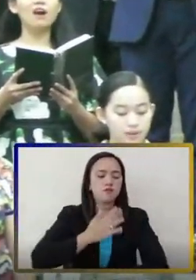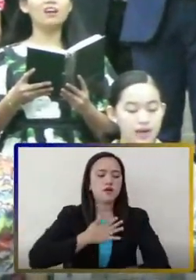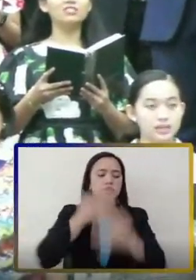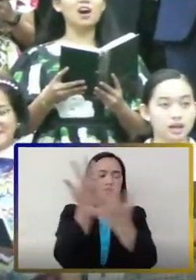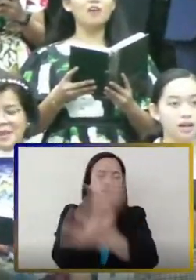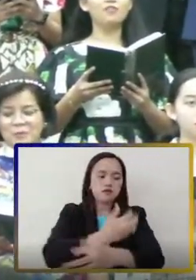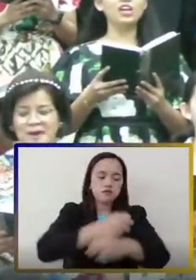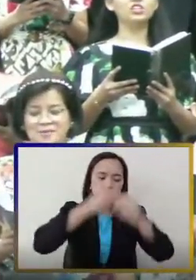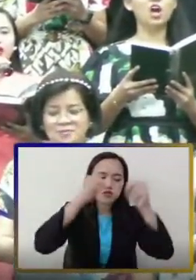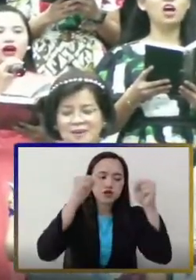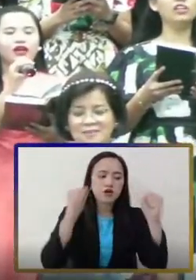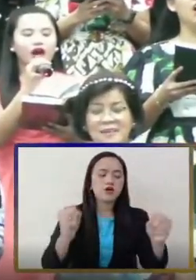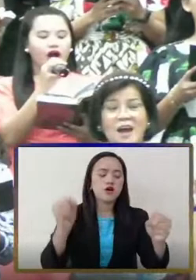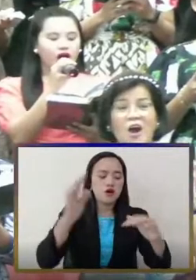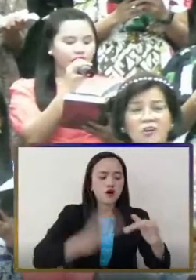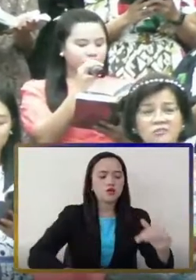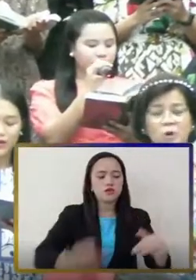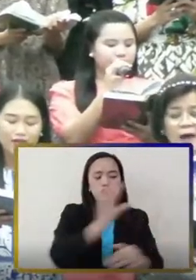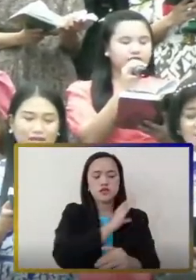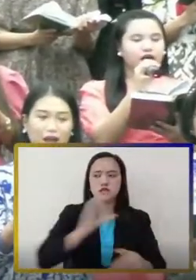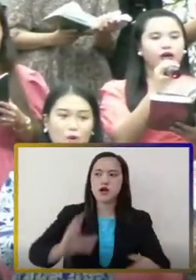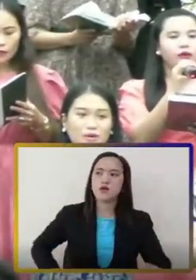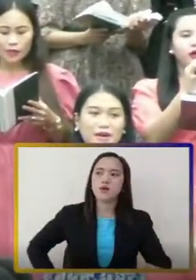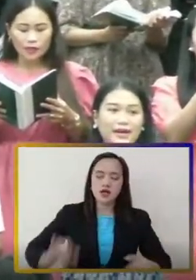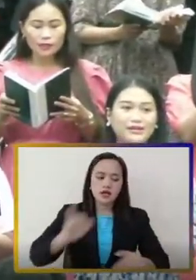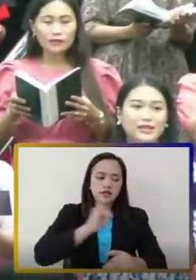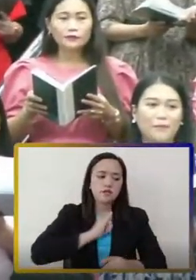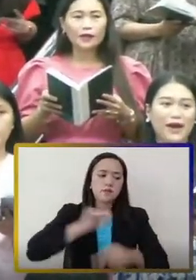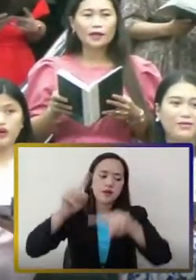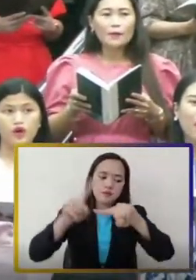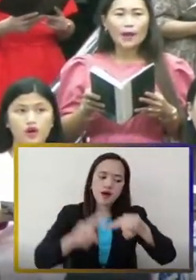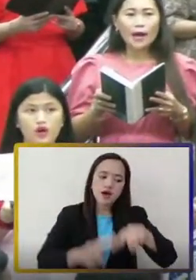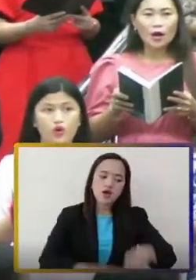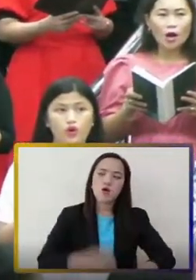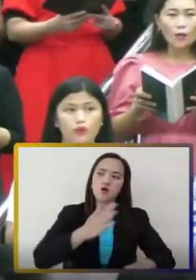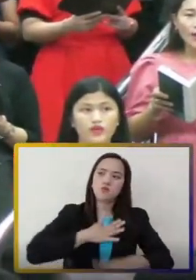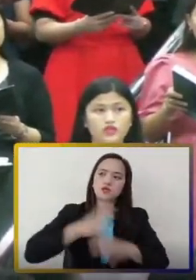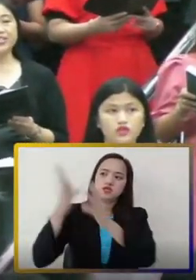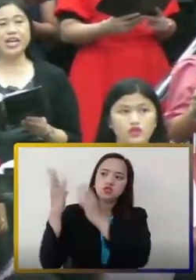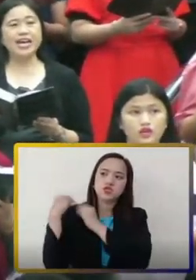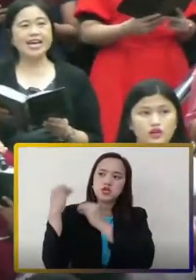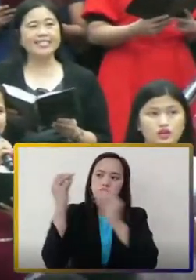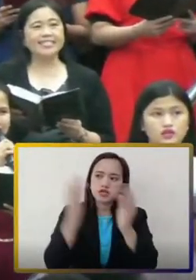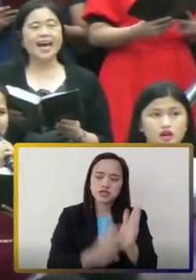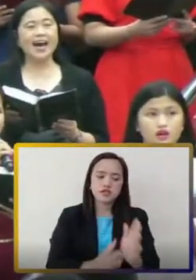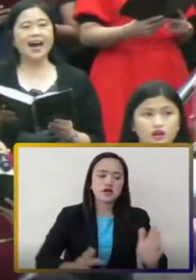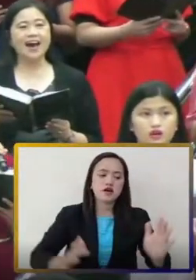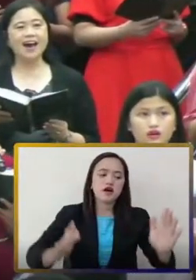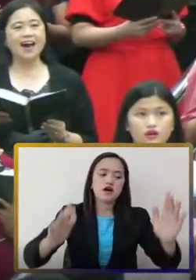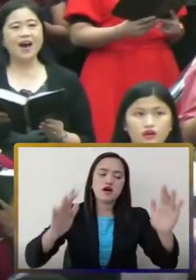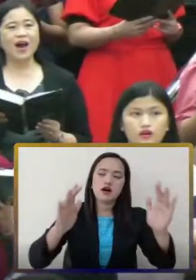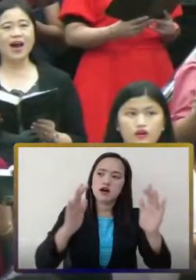of my salvation, on Christ I will depend. My hope is